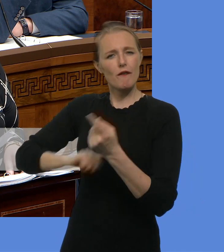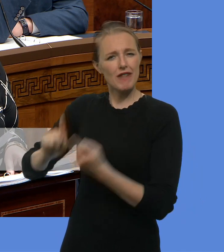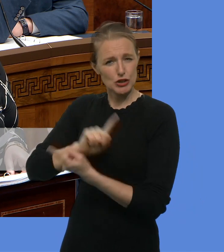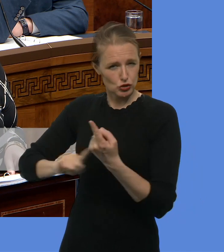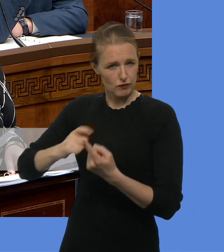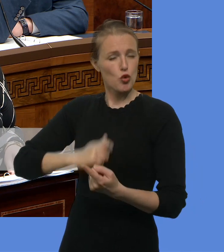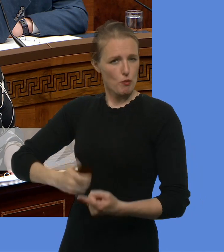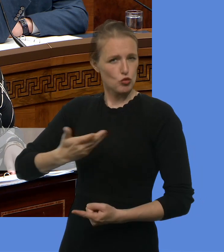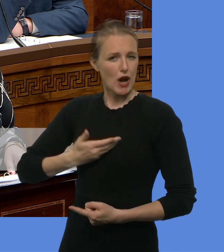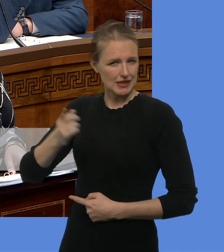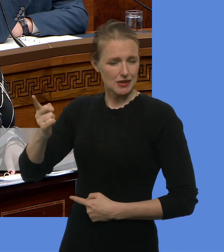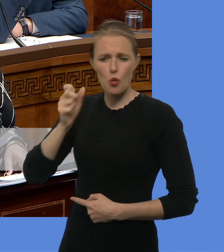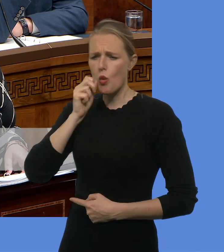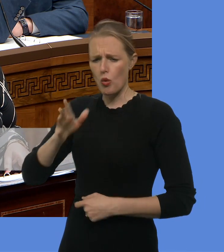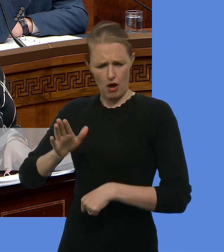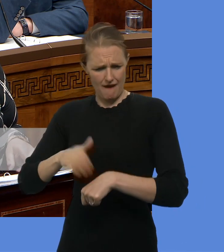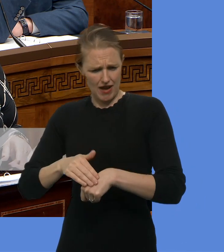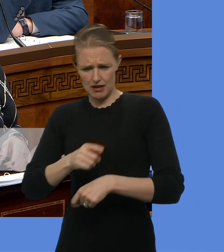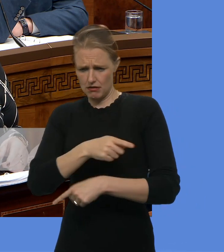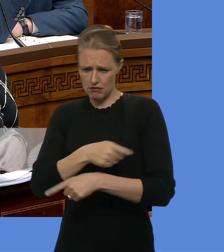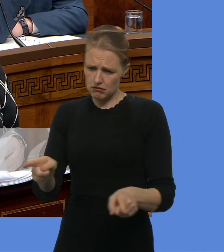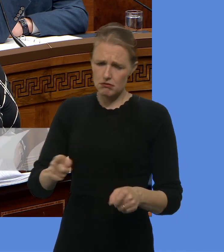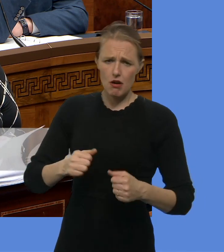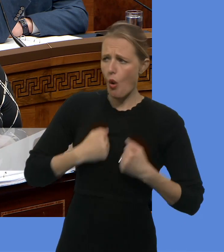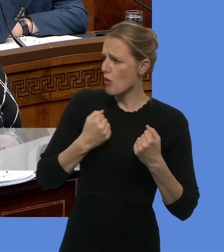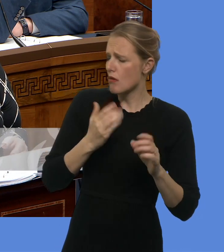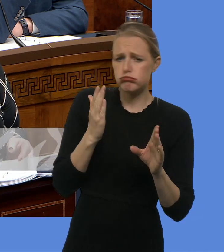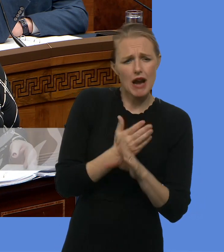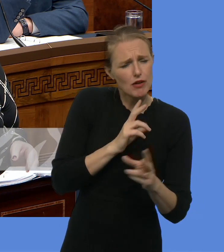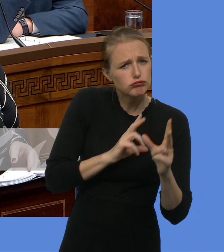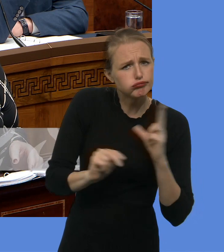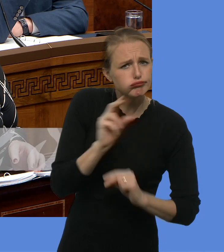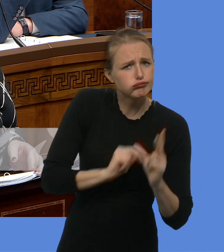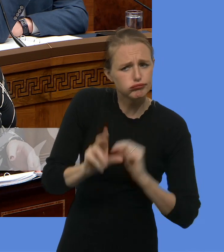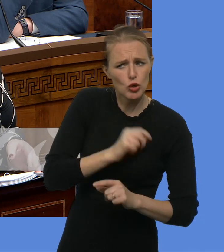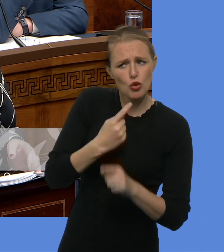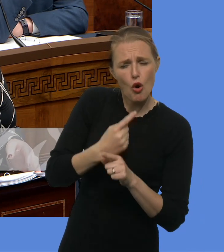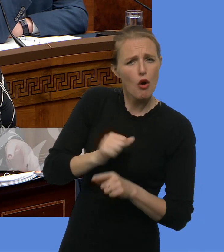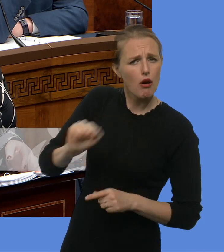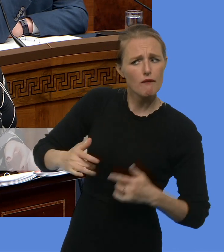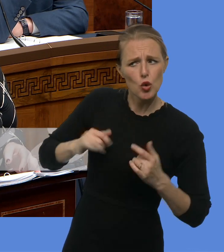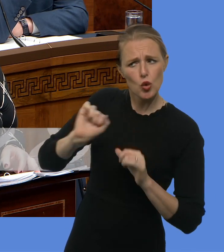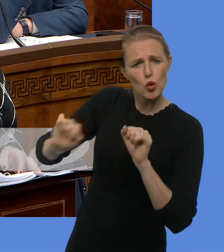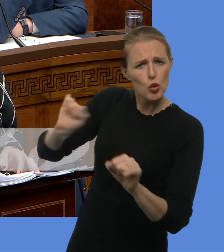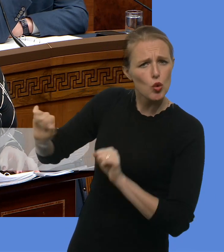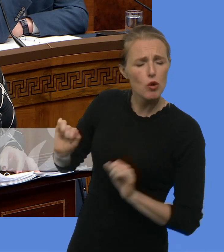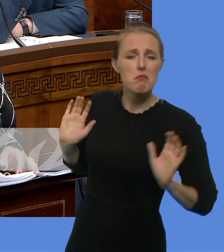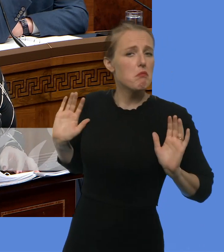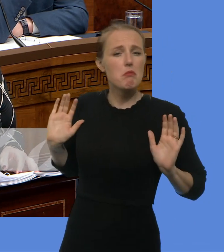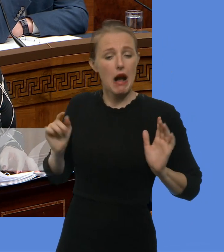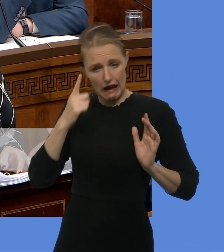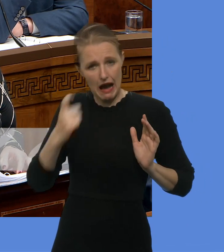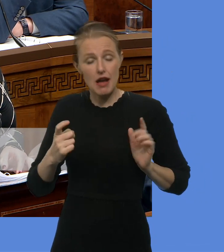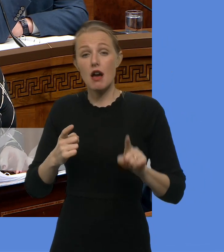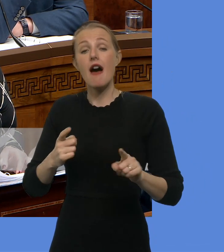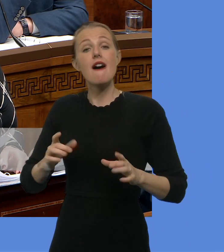such will not affect people's ability to have private conversation. In fact, the intention in terms of freedom of